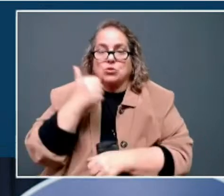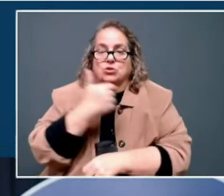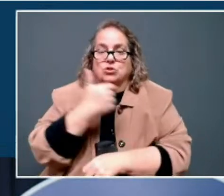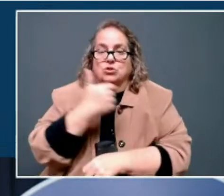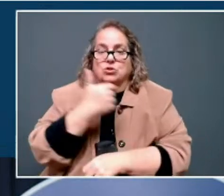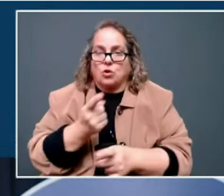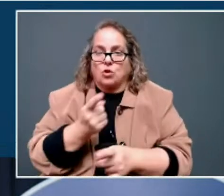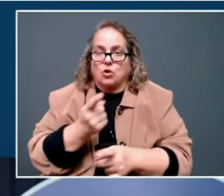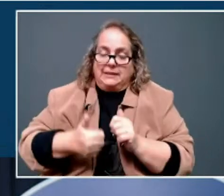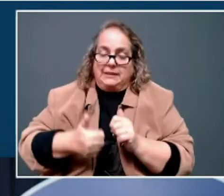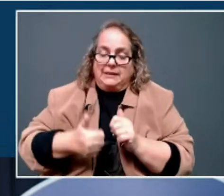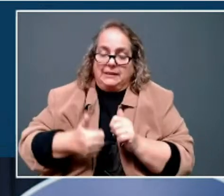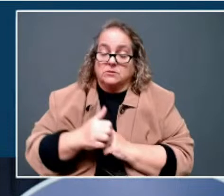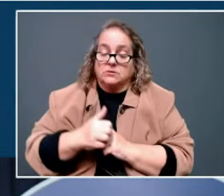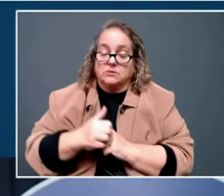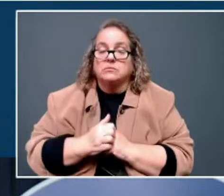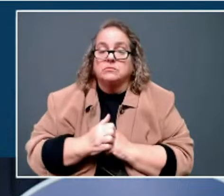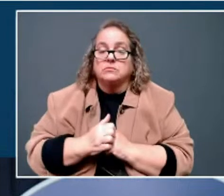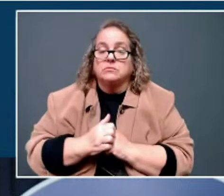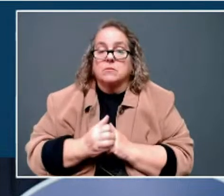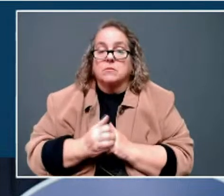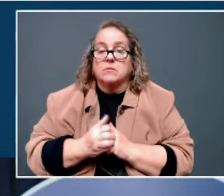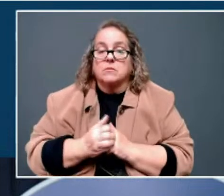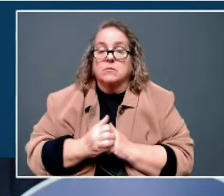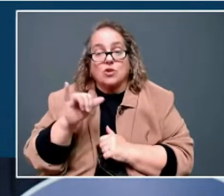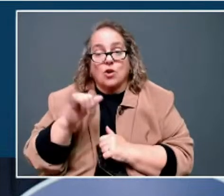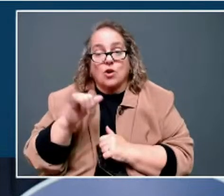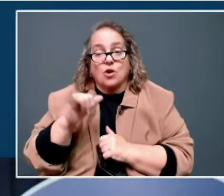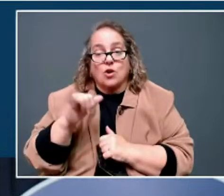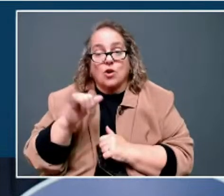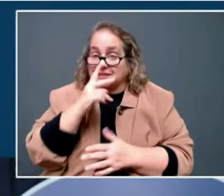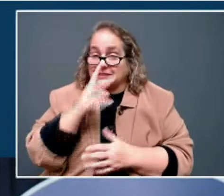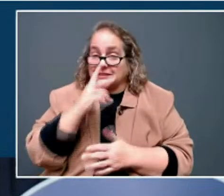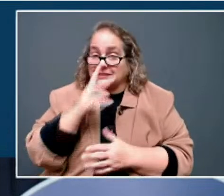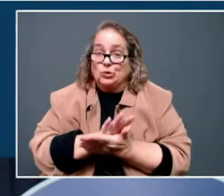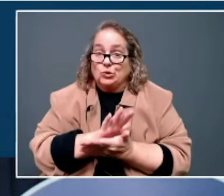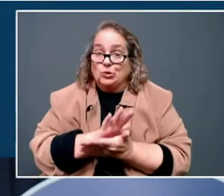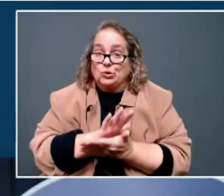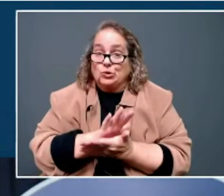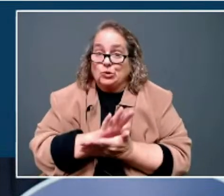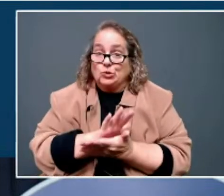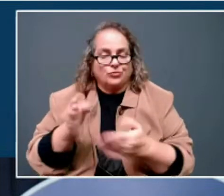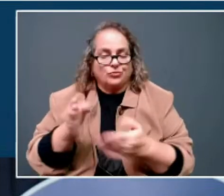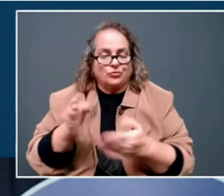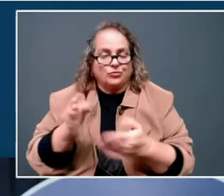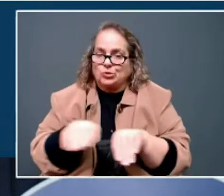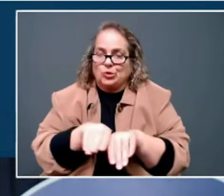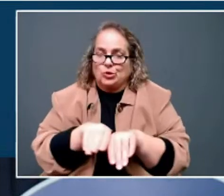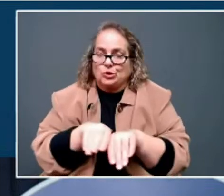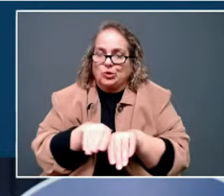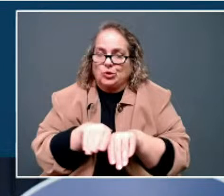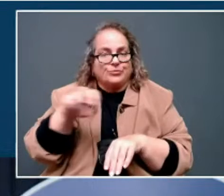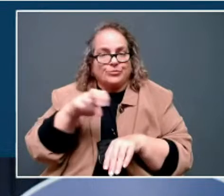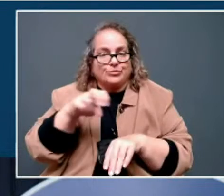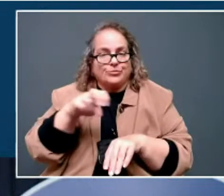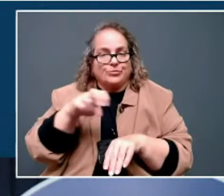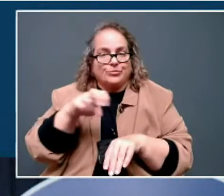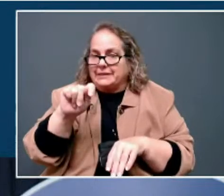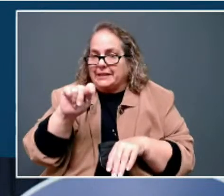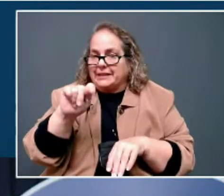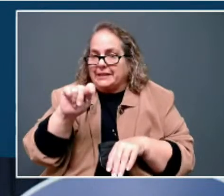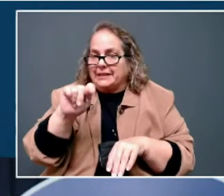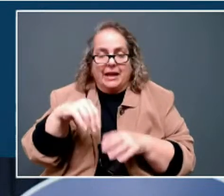that we're already seeing schools that are having to call off in-person